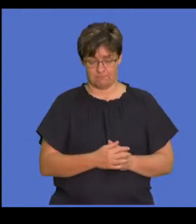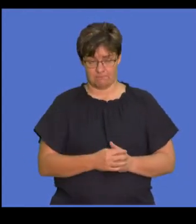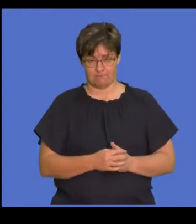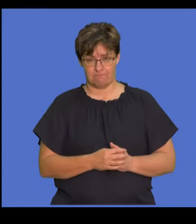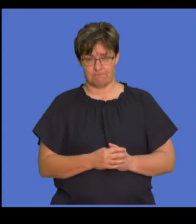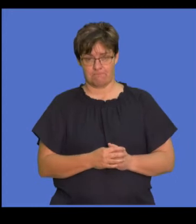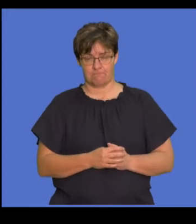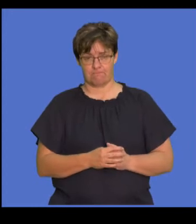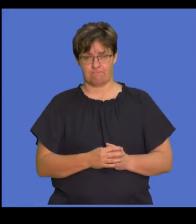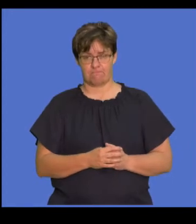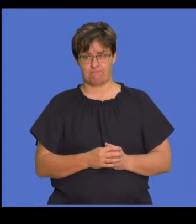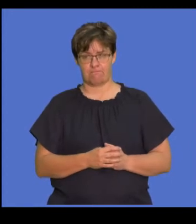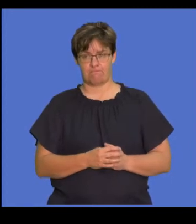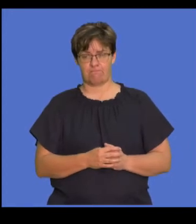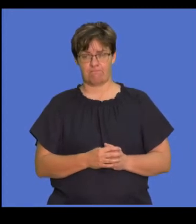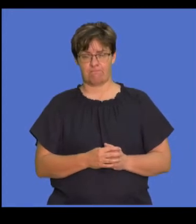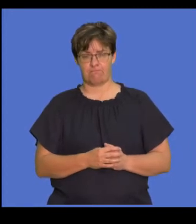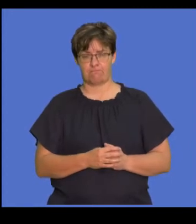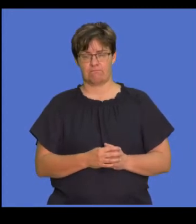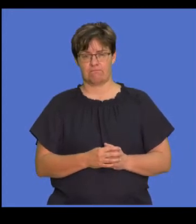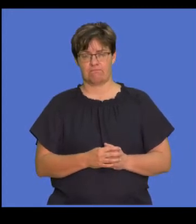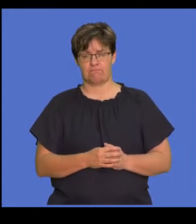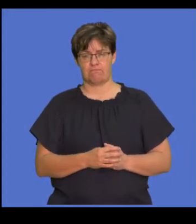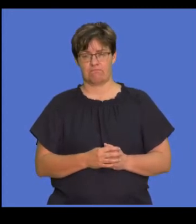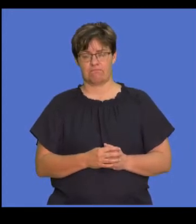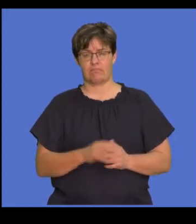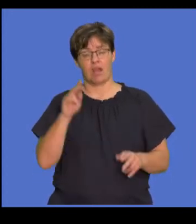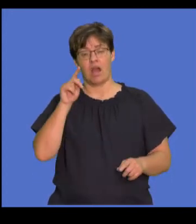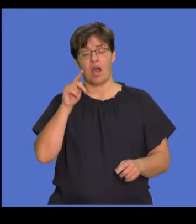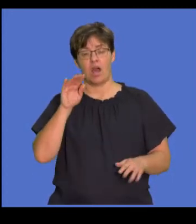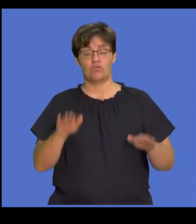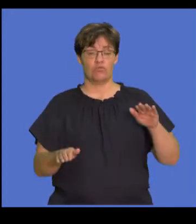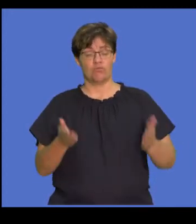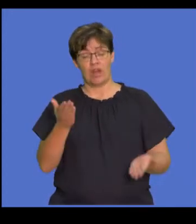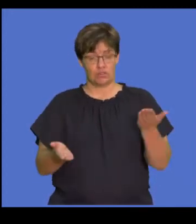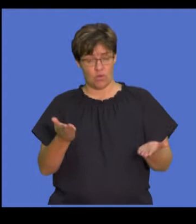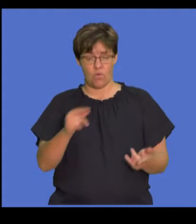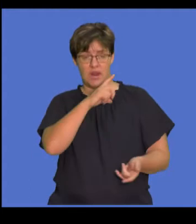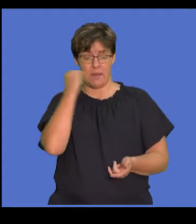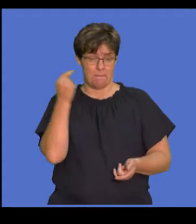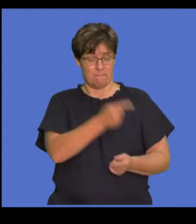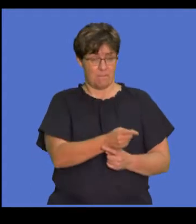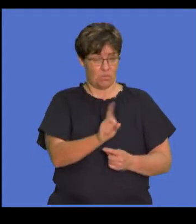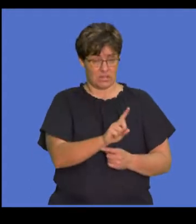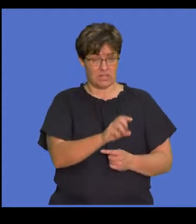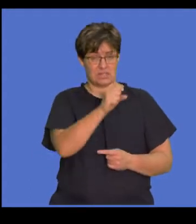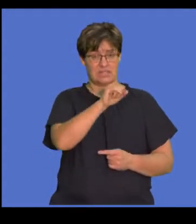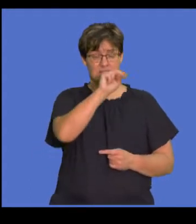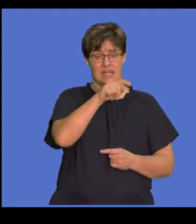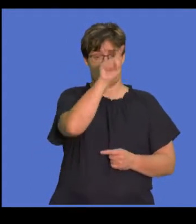in trigonometry. Now, the ratios and their names